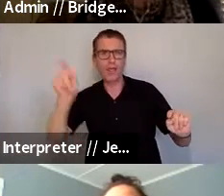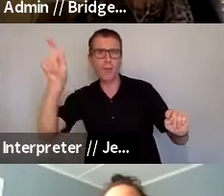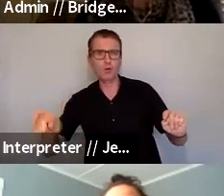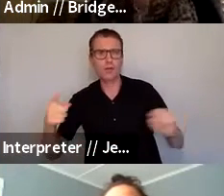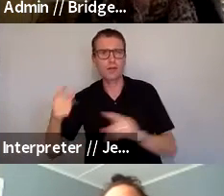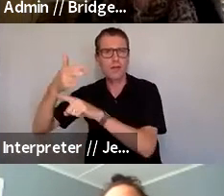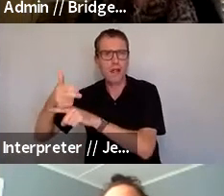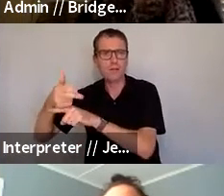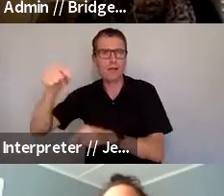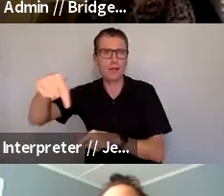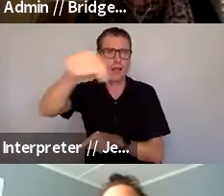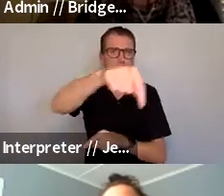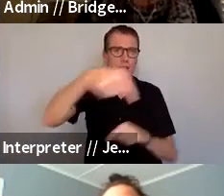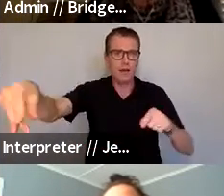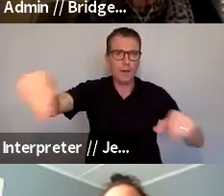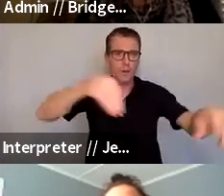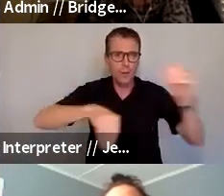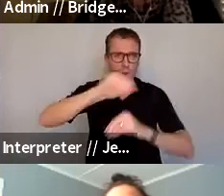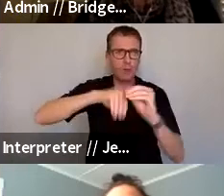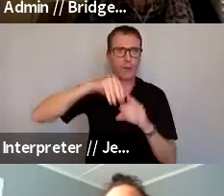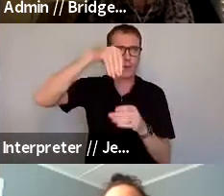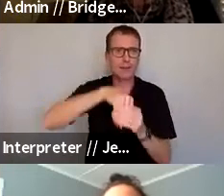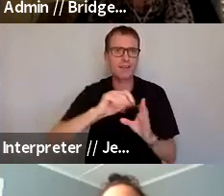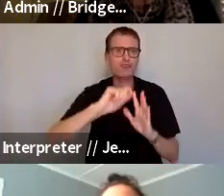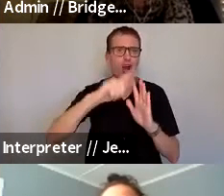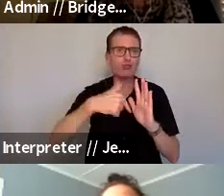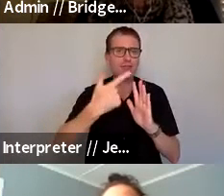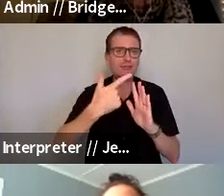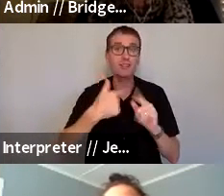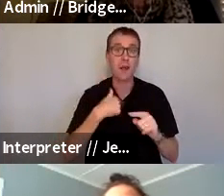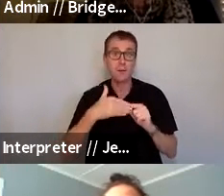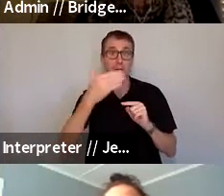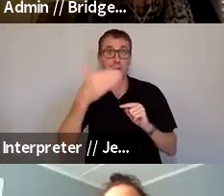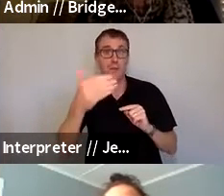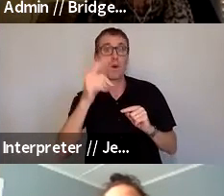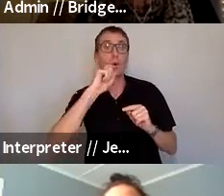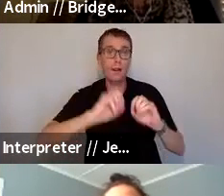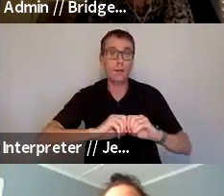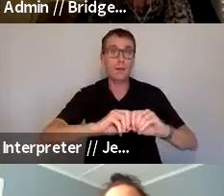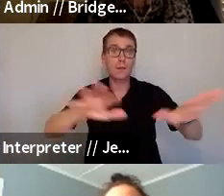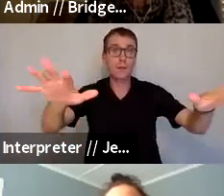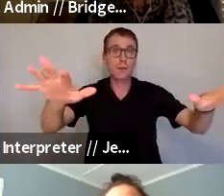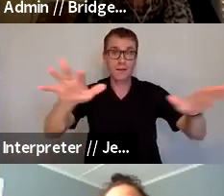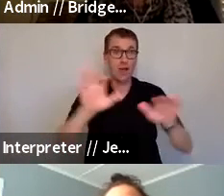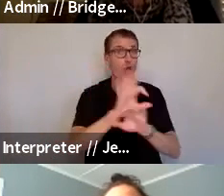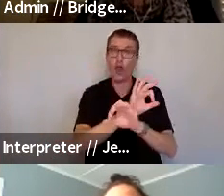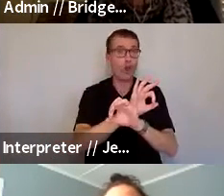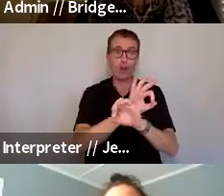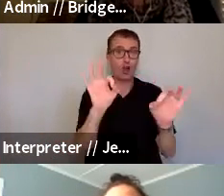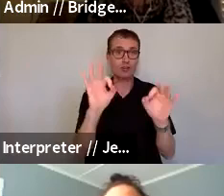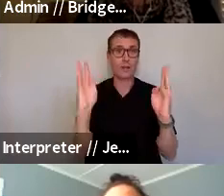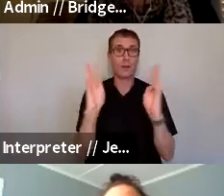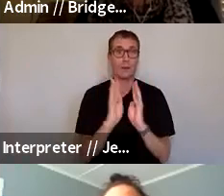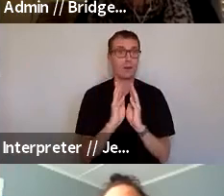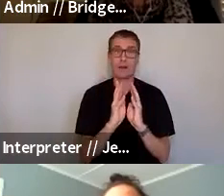few weeks, we're going to see the outcomes of some really interesting films that were created without anybody being in the same space. Directors,